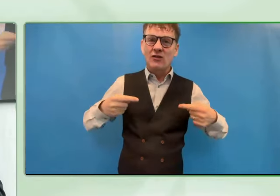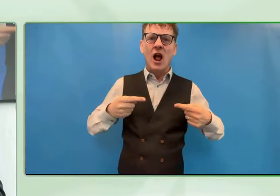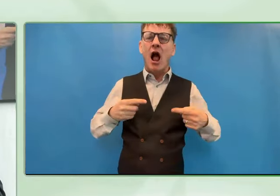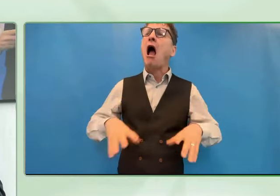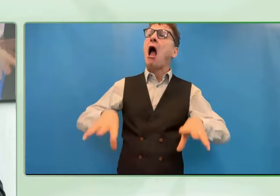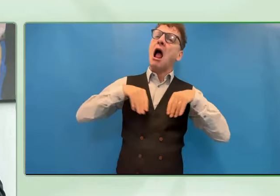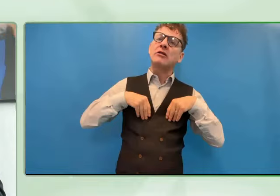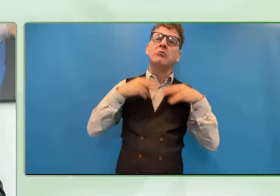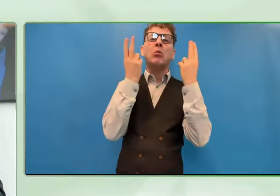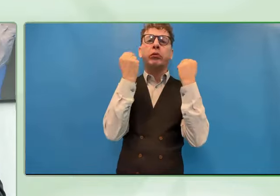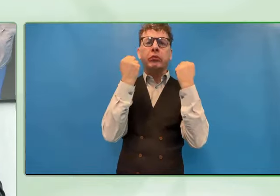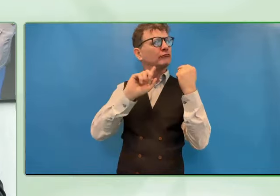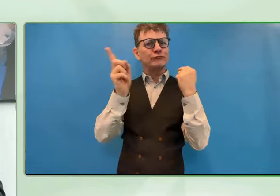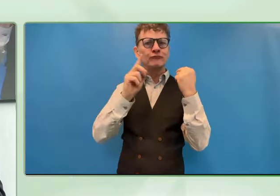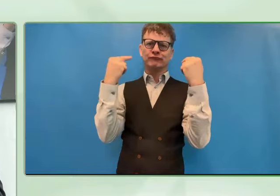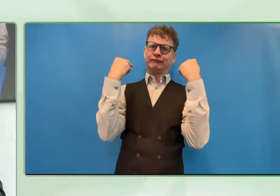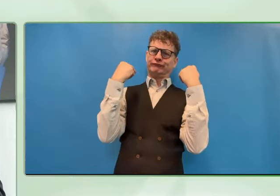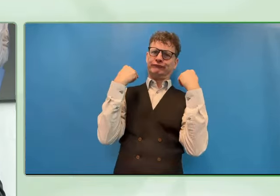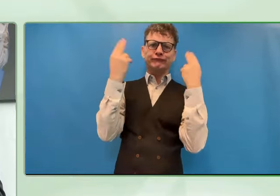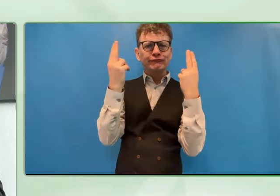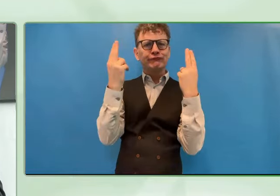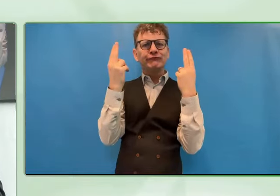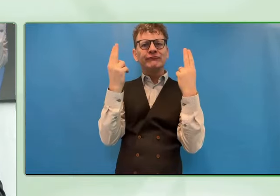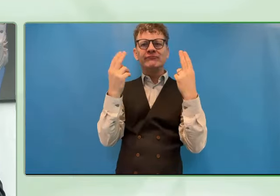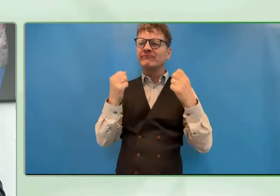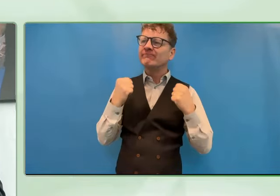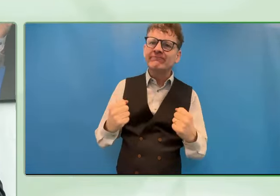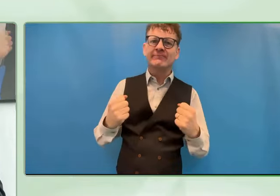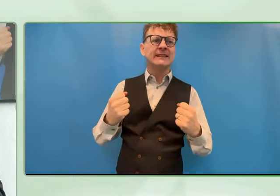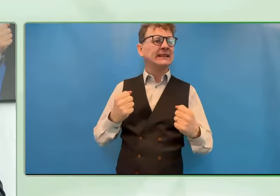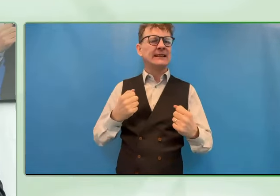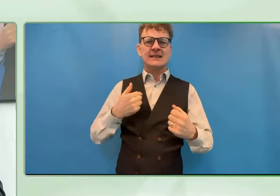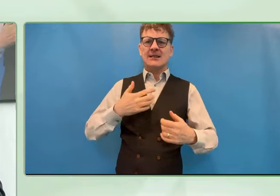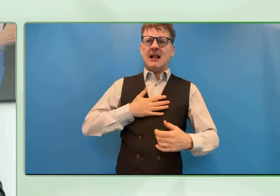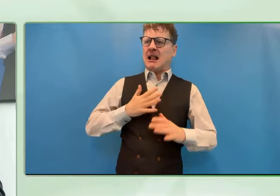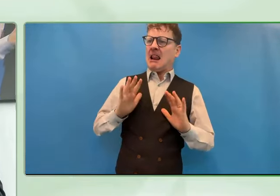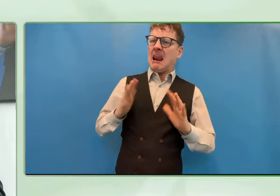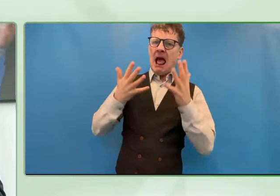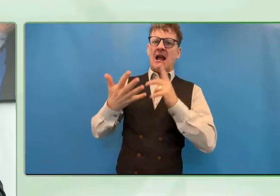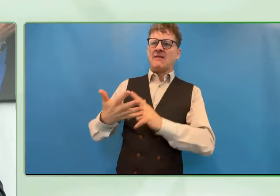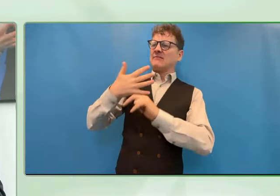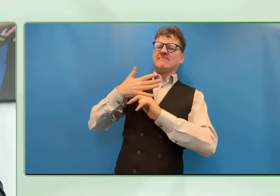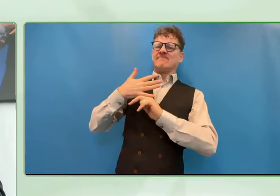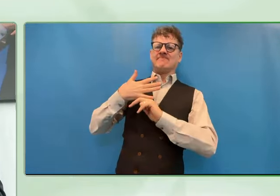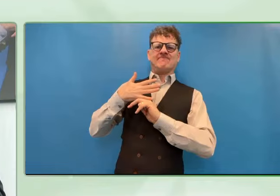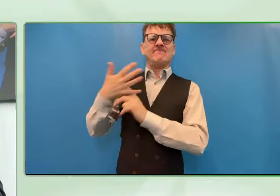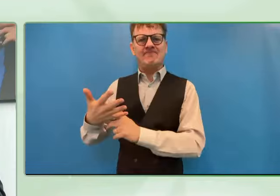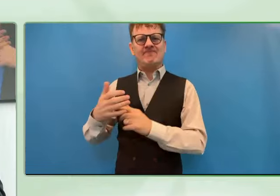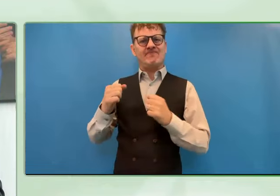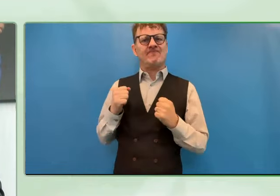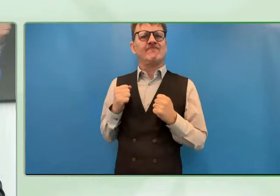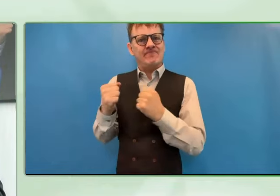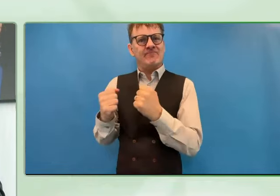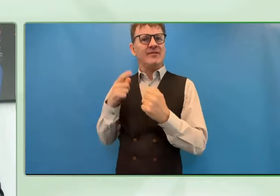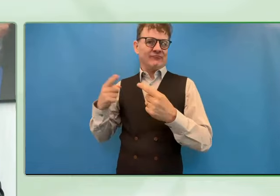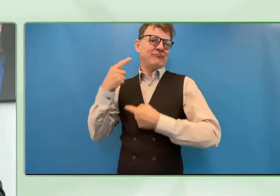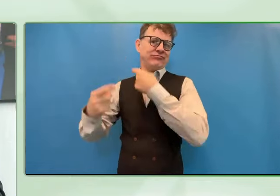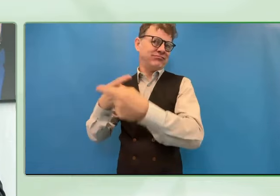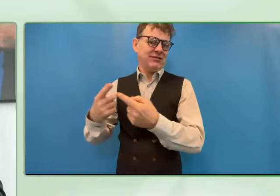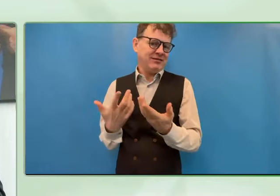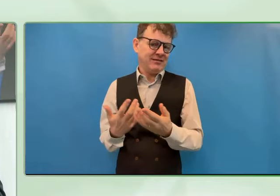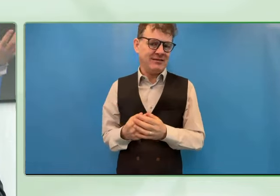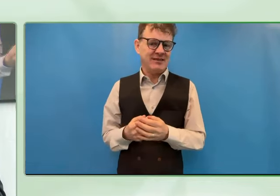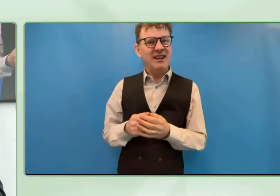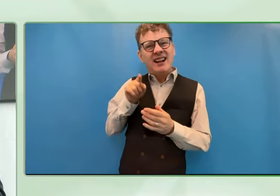You were kind of resisting the fact that this is my life now, and when you began to accept it, that was when your call to action happened. Yes. That was when